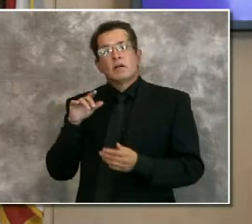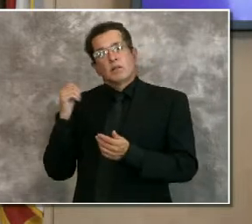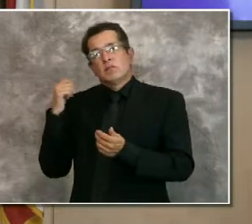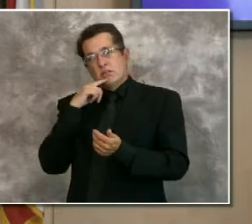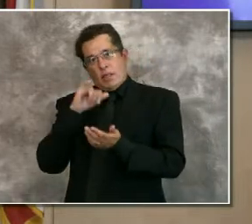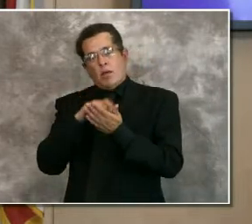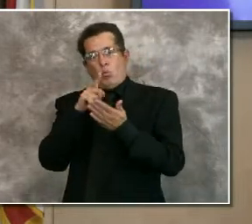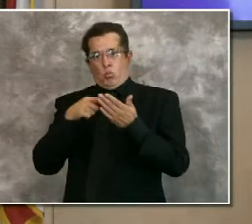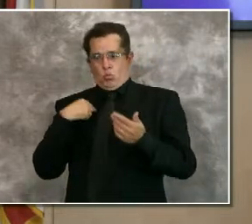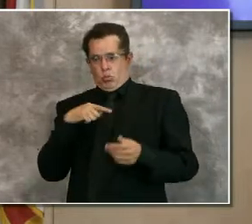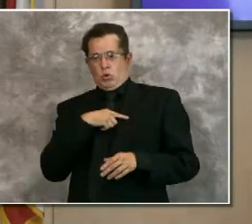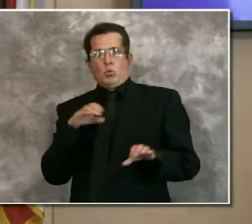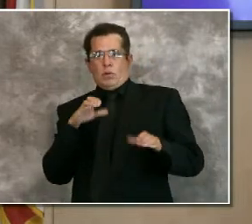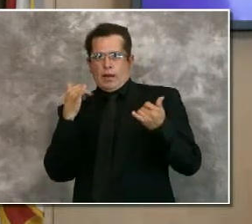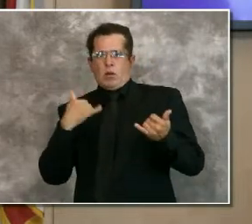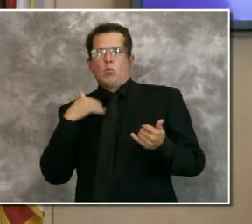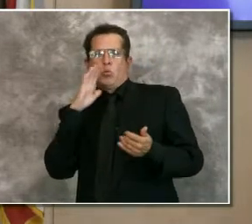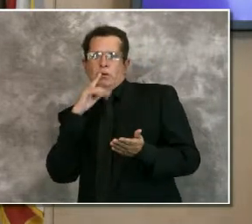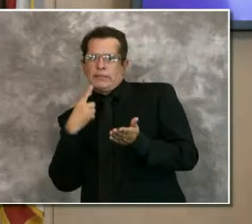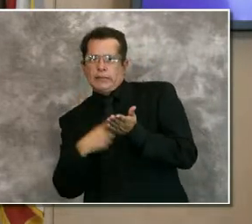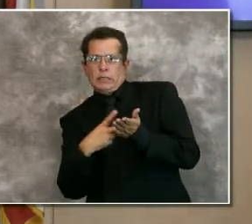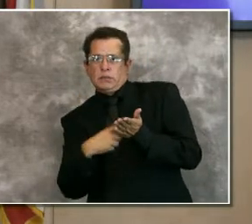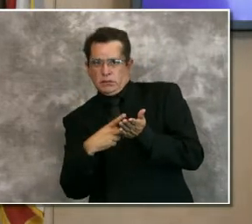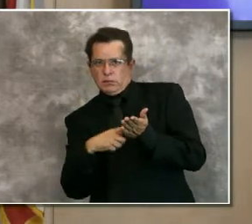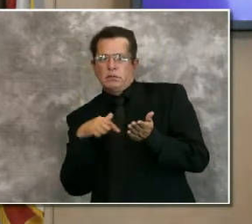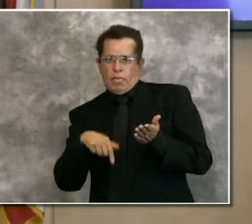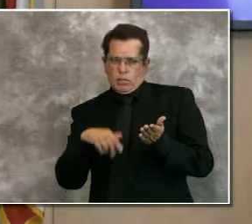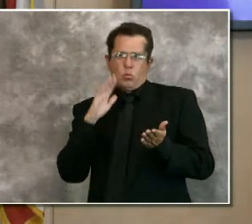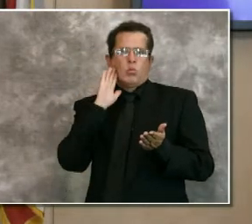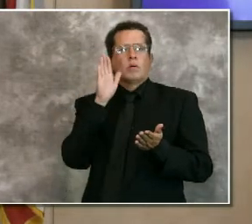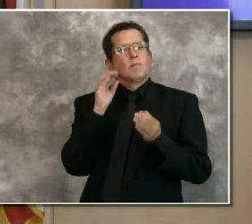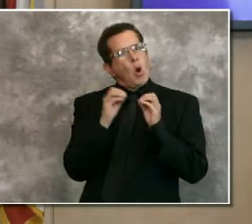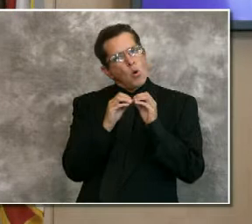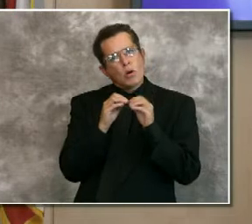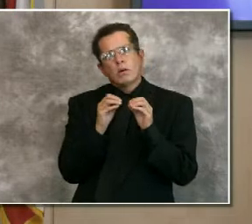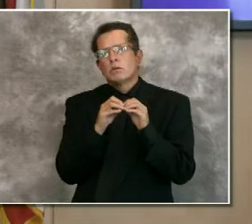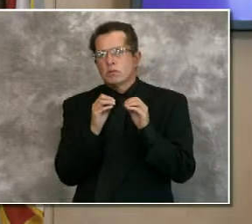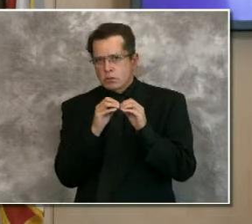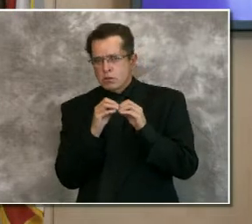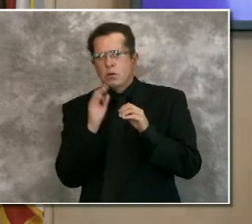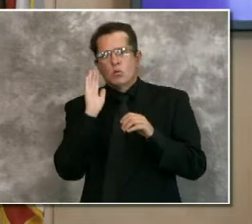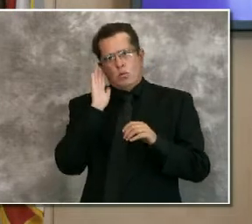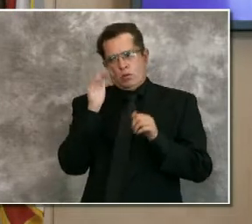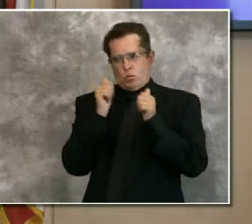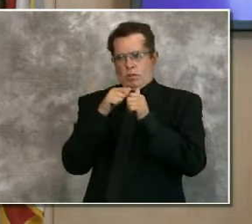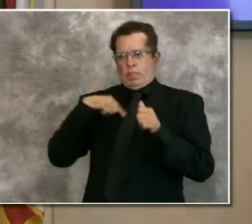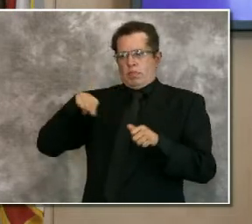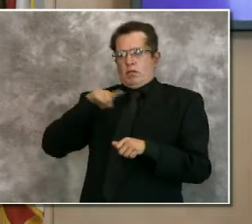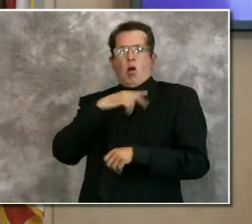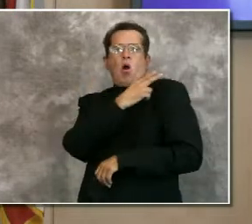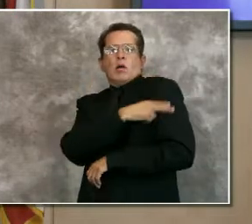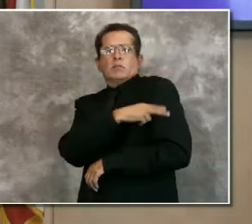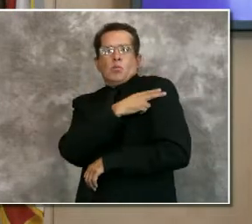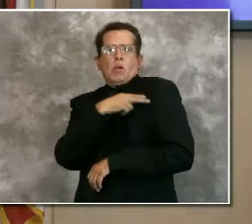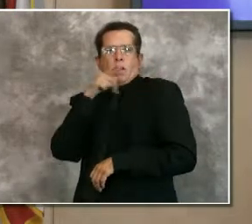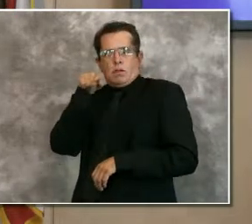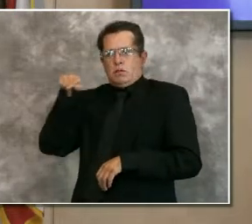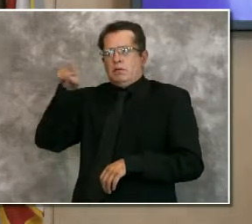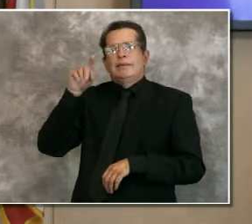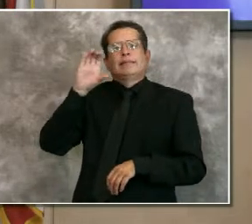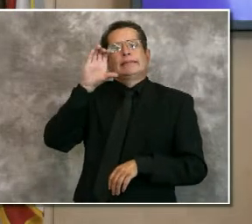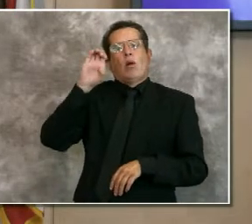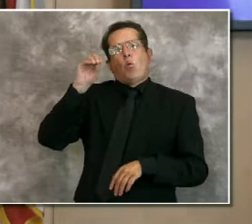the actions that we're taking is to be discussing this very topic and other issues with our local hospital CEOs